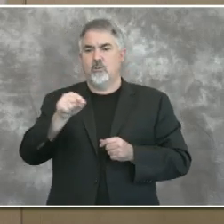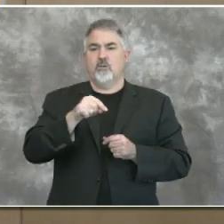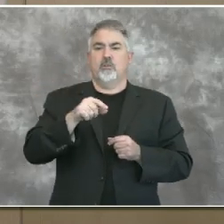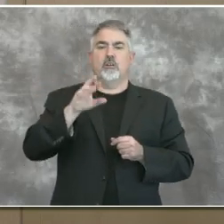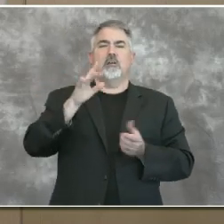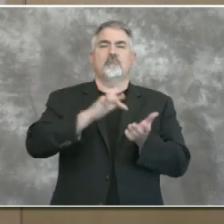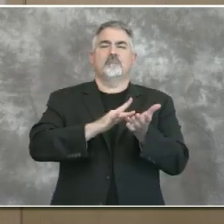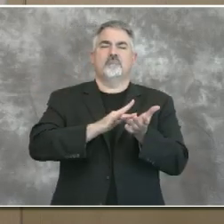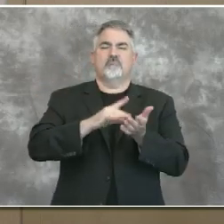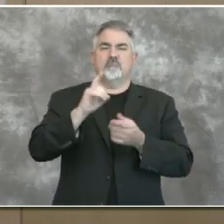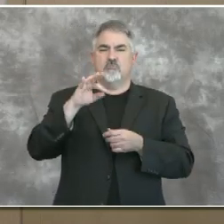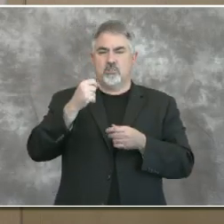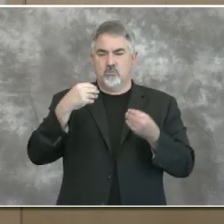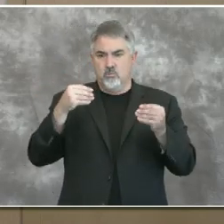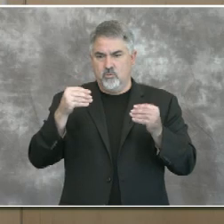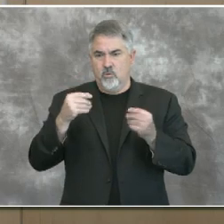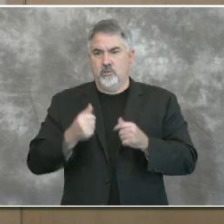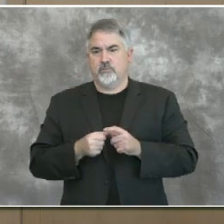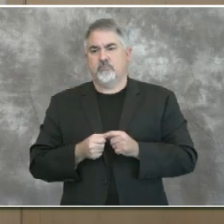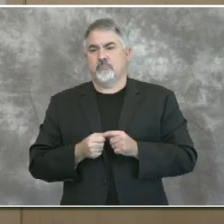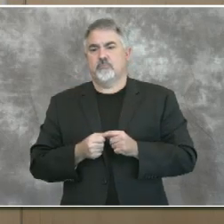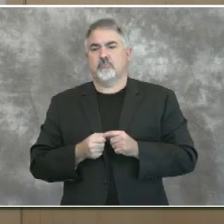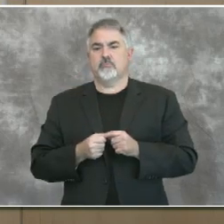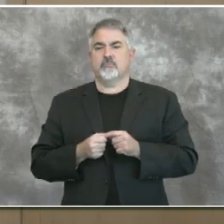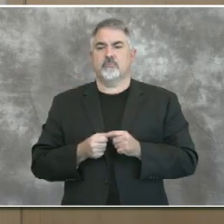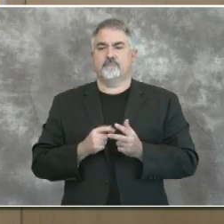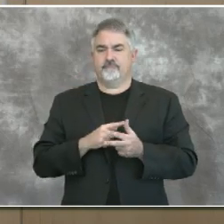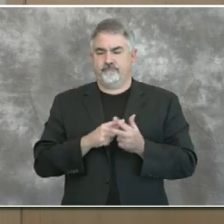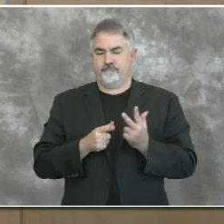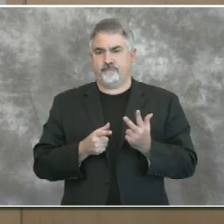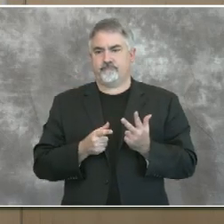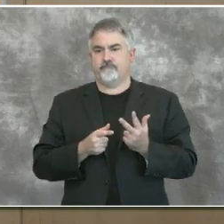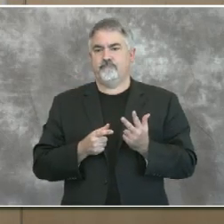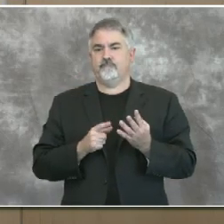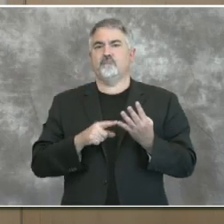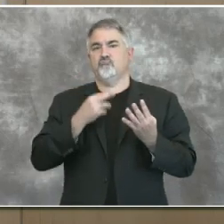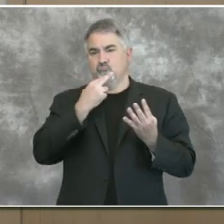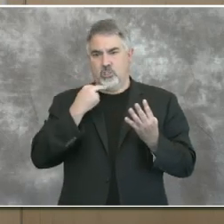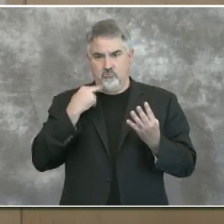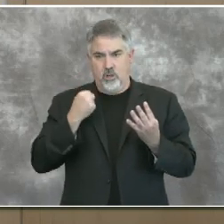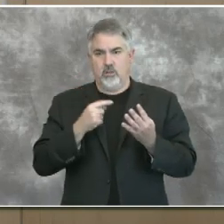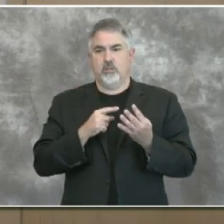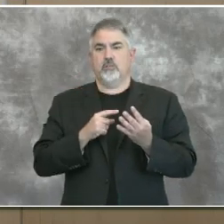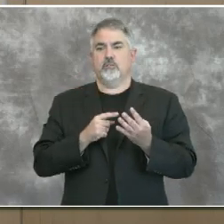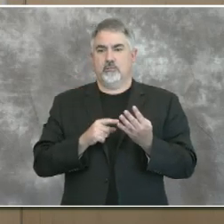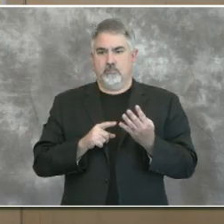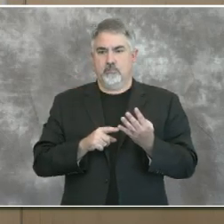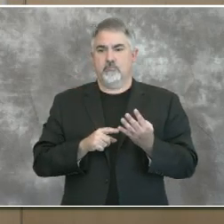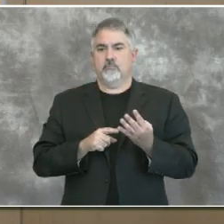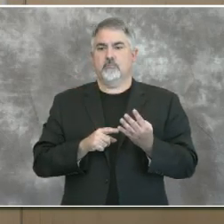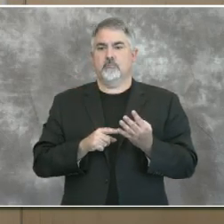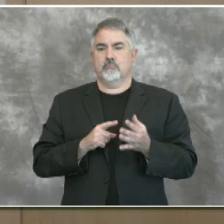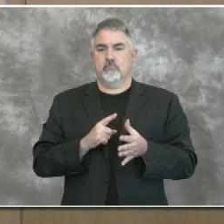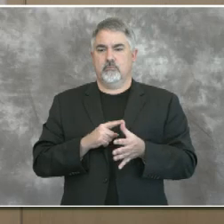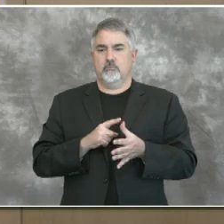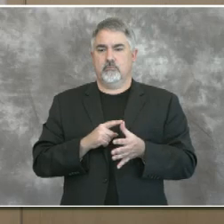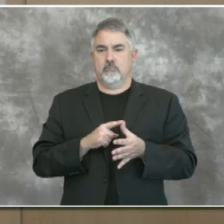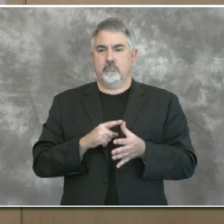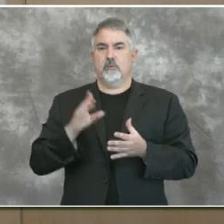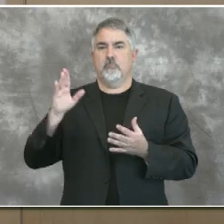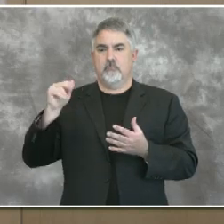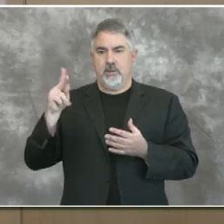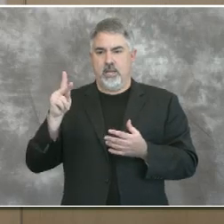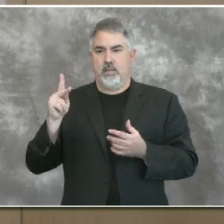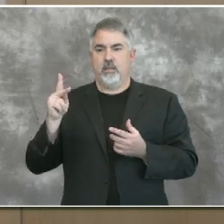pharmacy and drugstores, as well as restaurants were included. And later, banks and